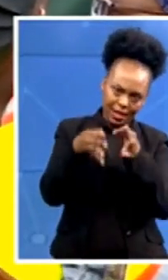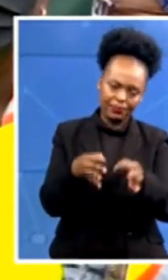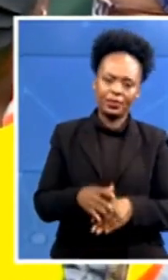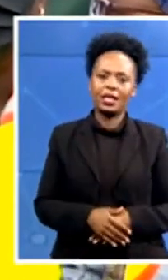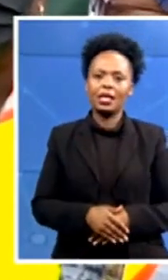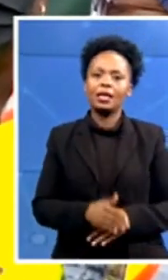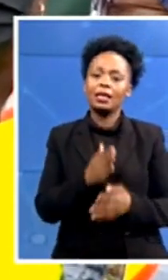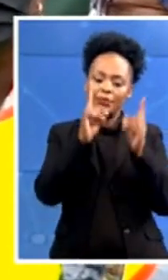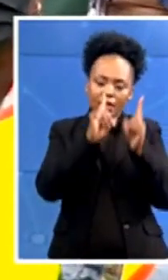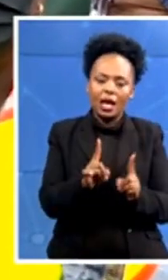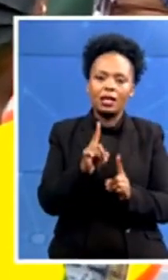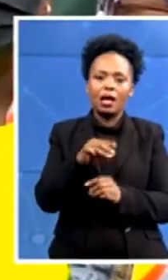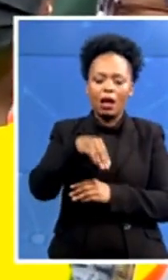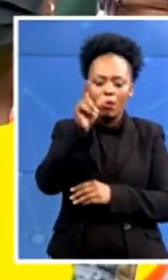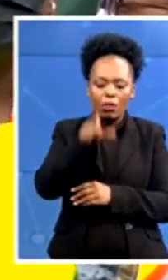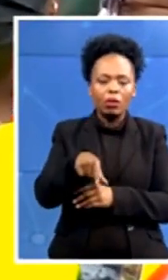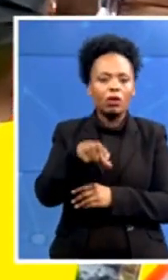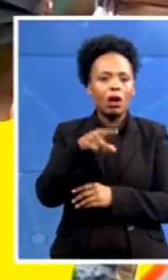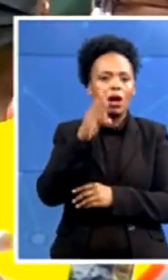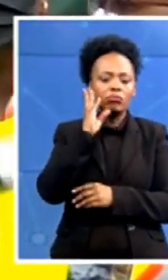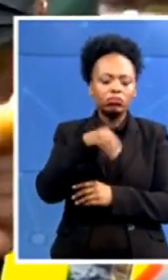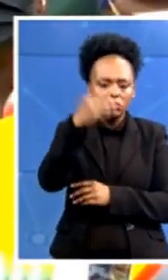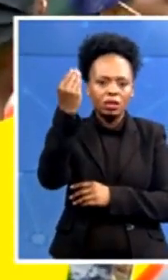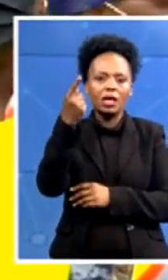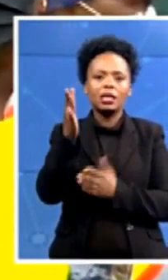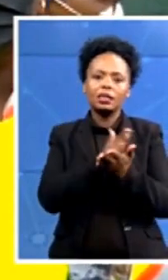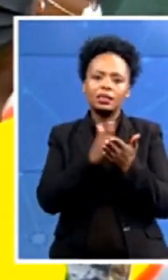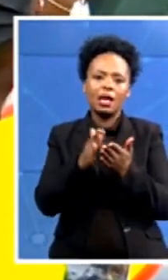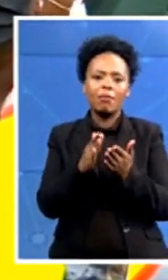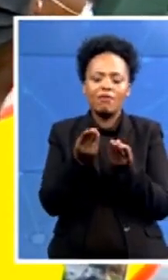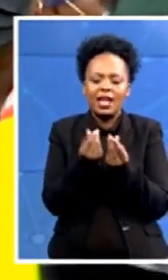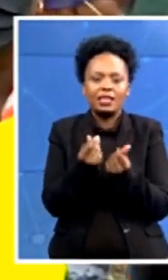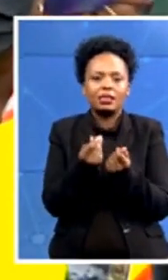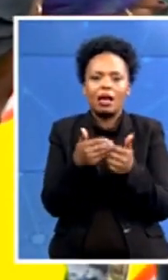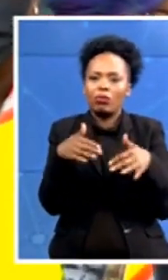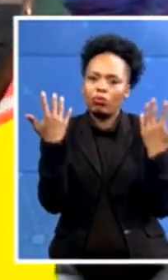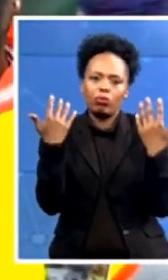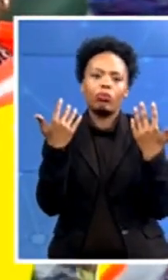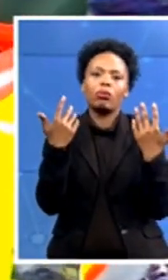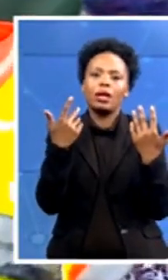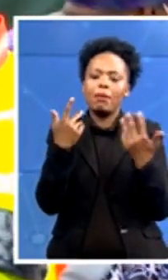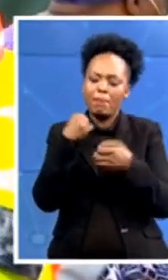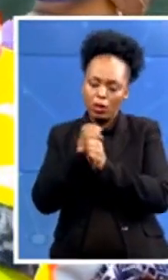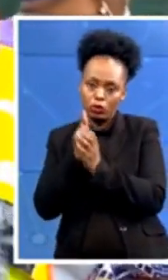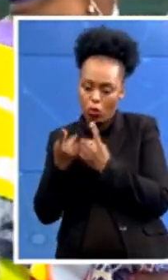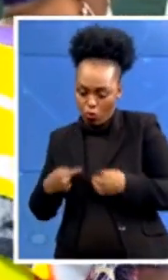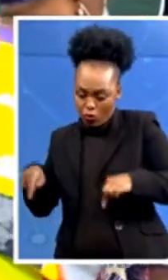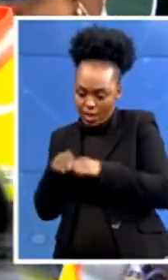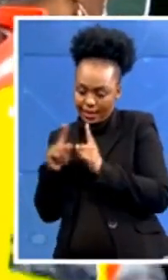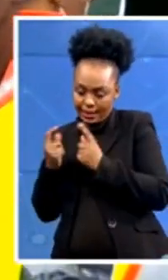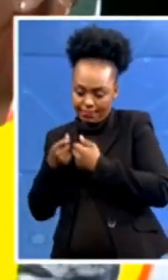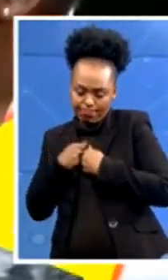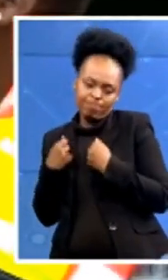necessary financial resources. So we must make sure that we go to them. Thank you very much for your time. Sure. Thank you very